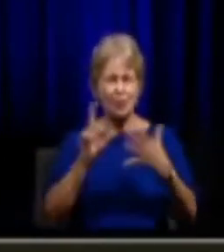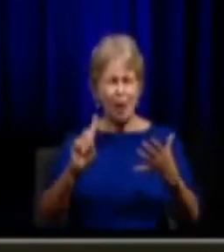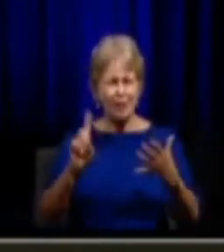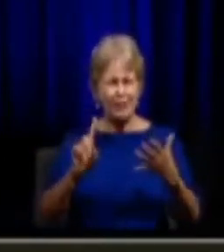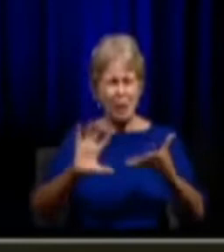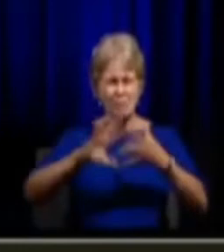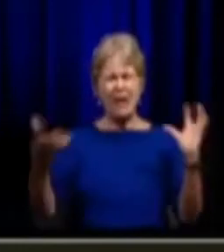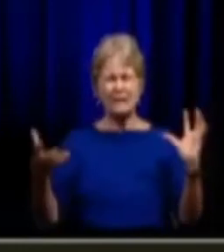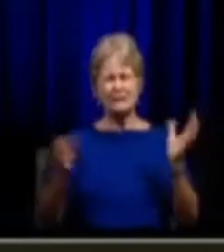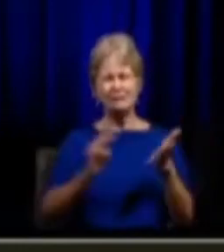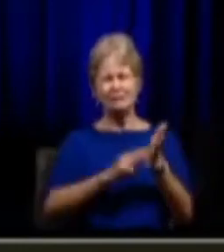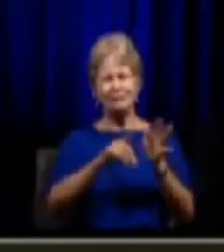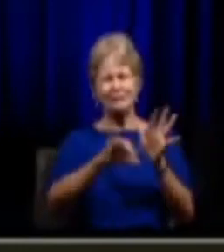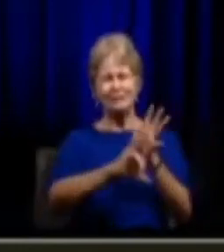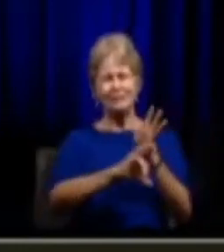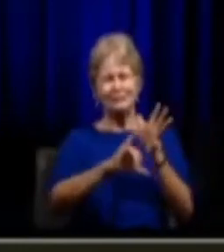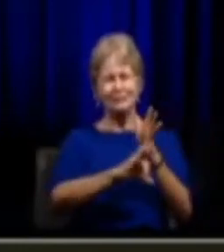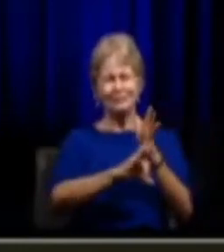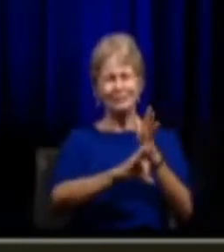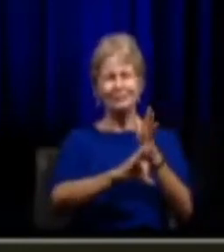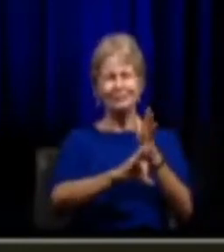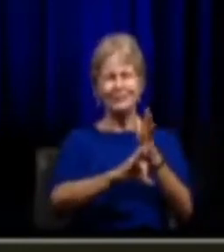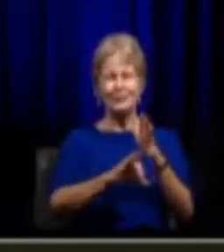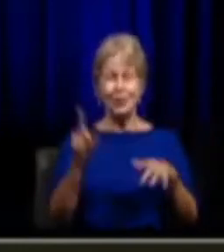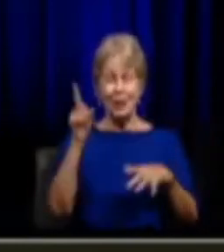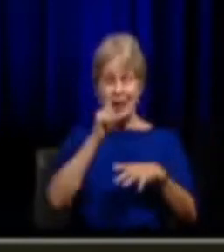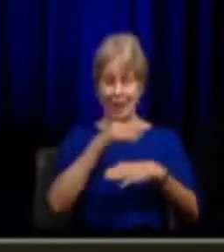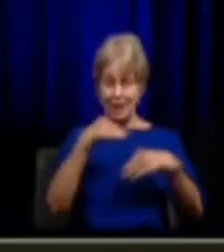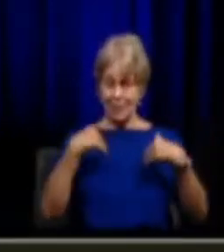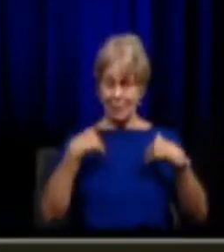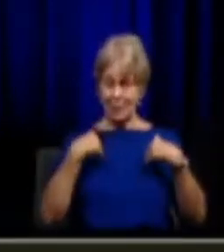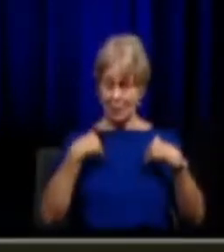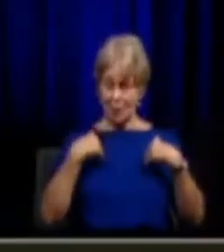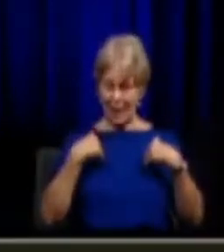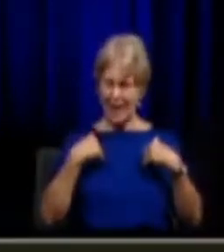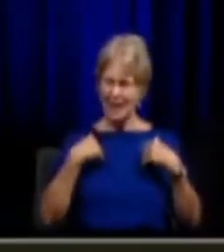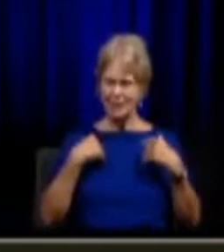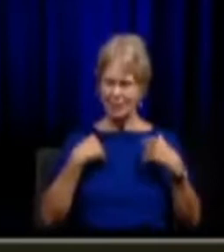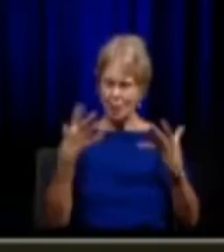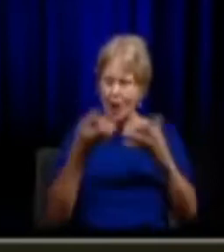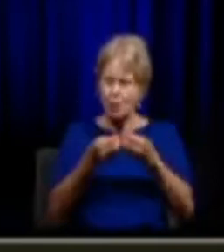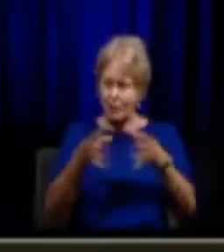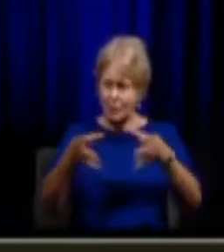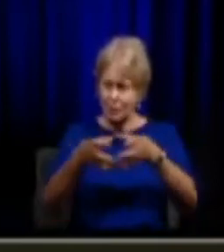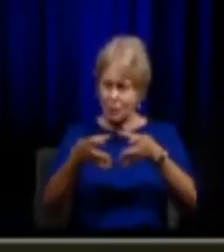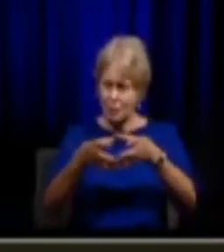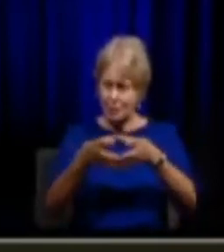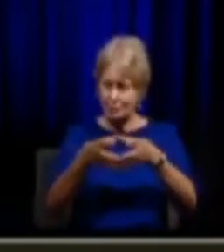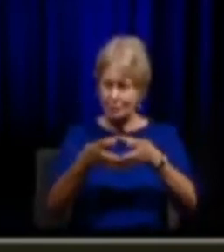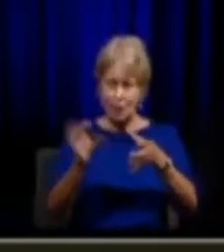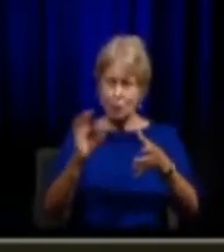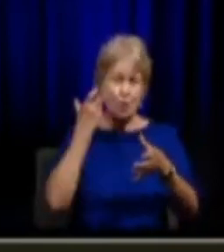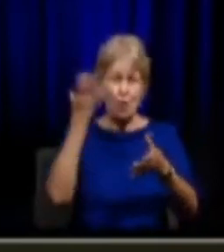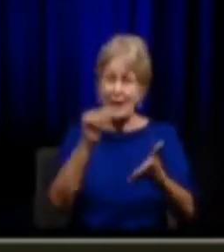mess. And the community that we surround ourselves with won't always get it right. But these three